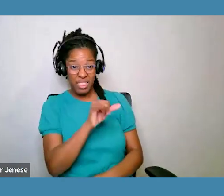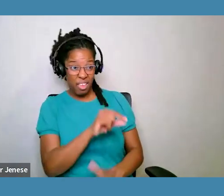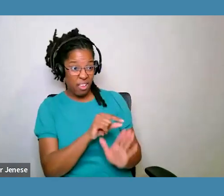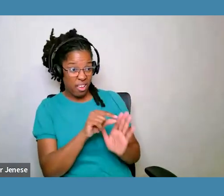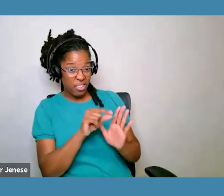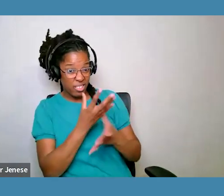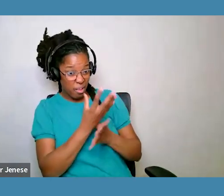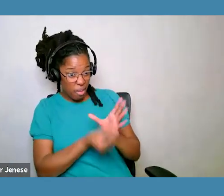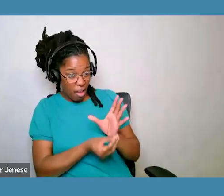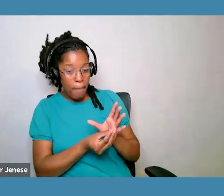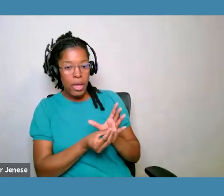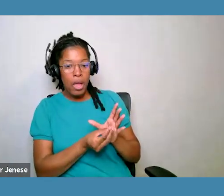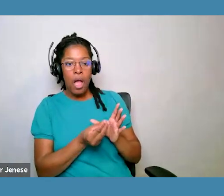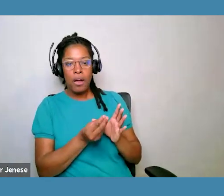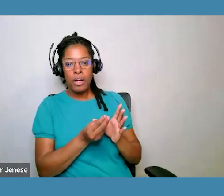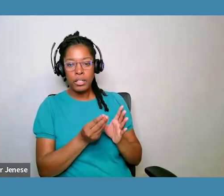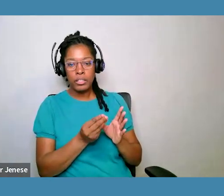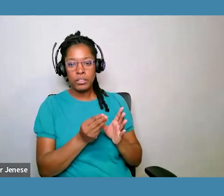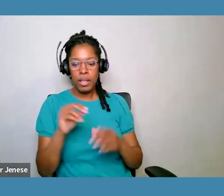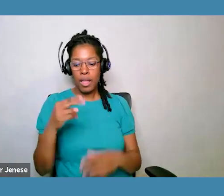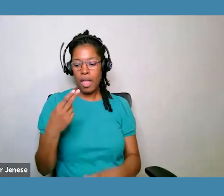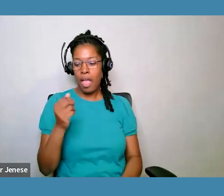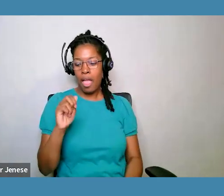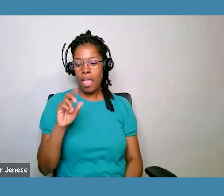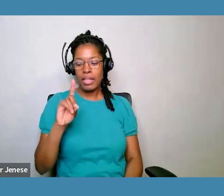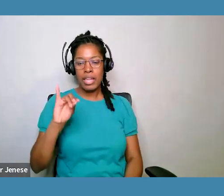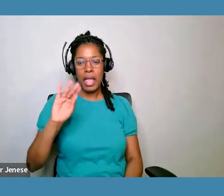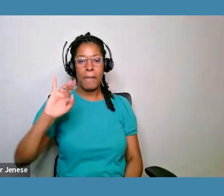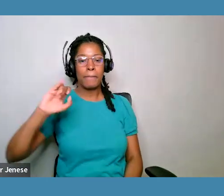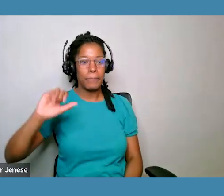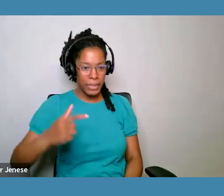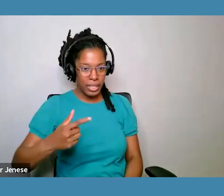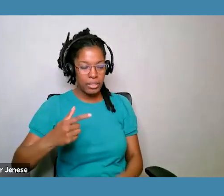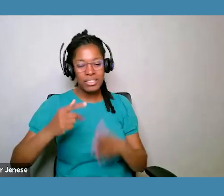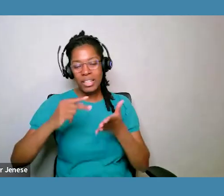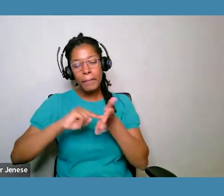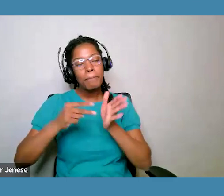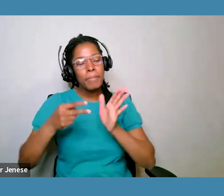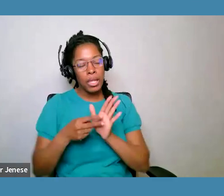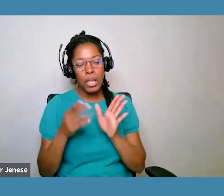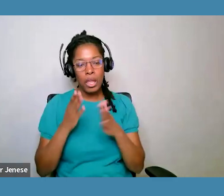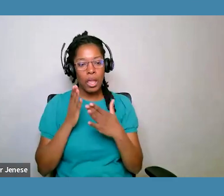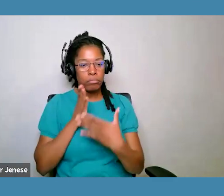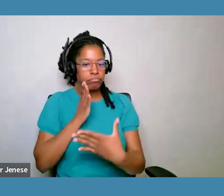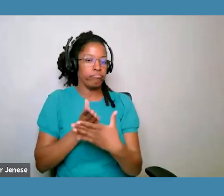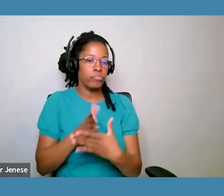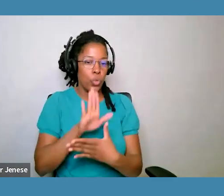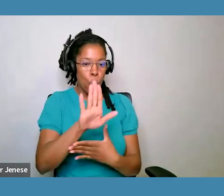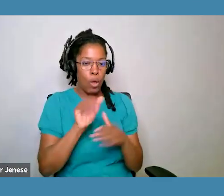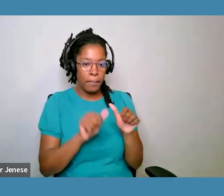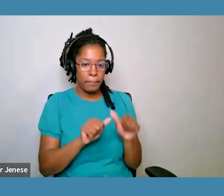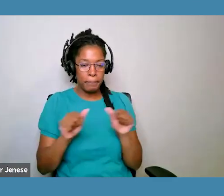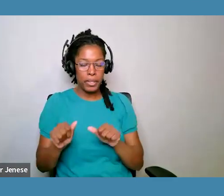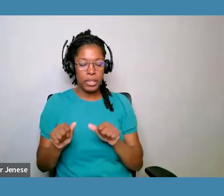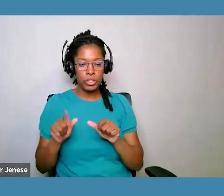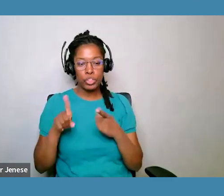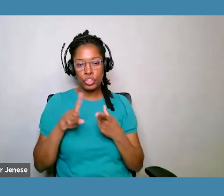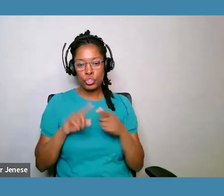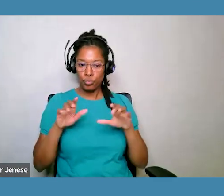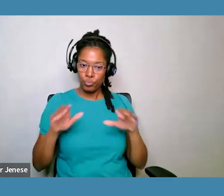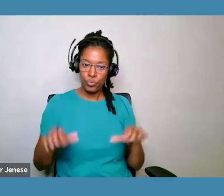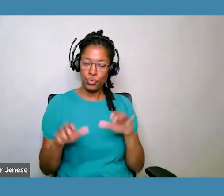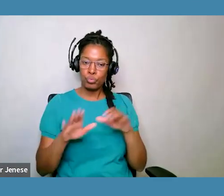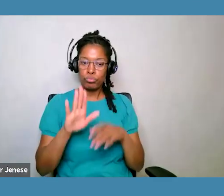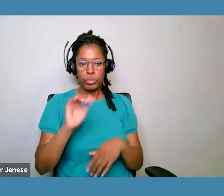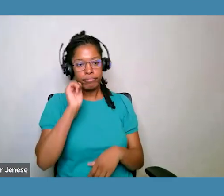are substantially handicapping, which by that they mean interfering with your ability to do